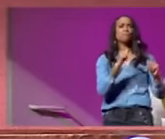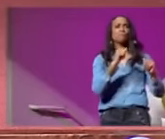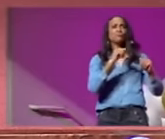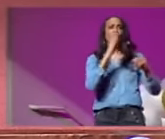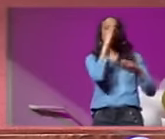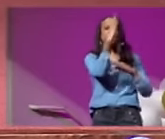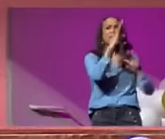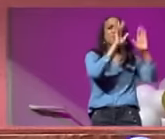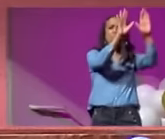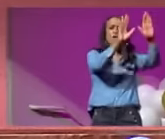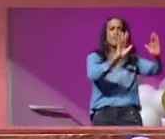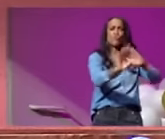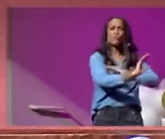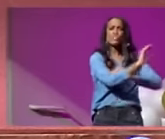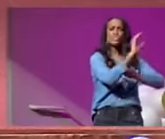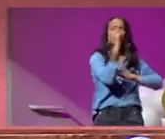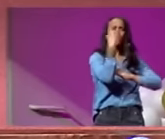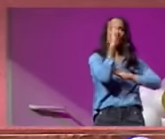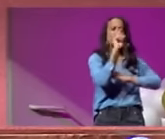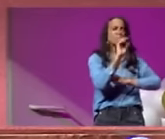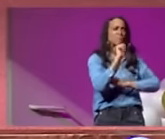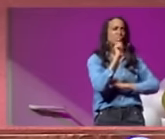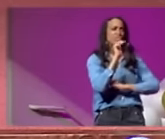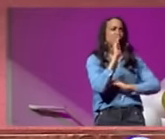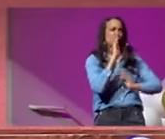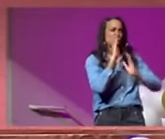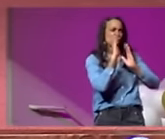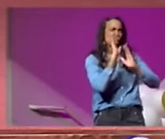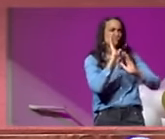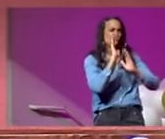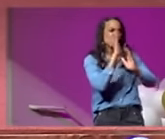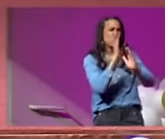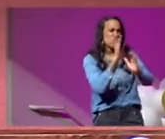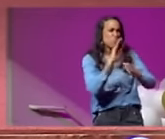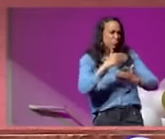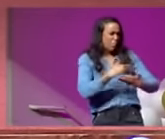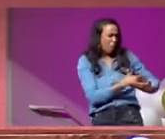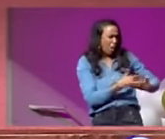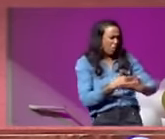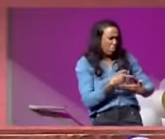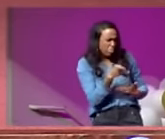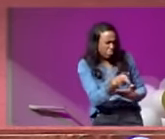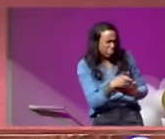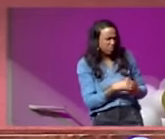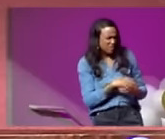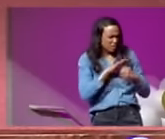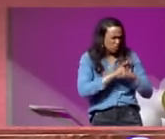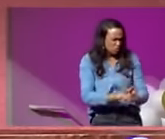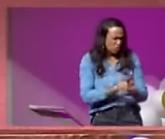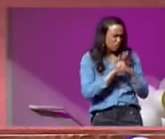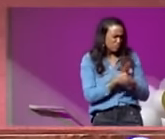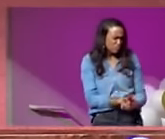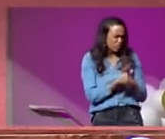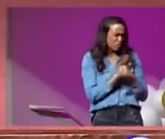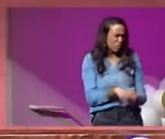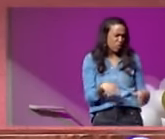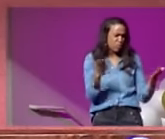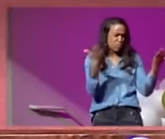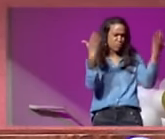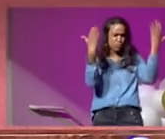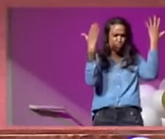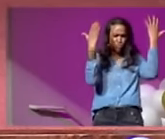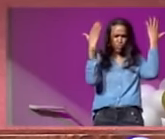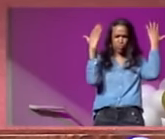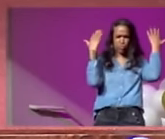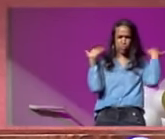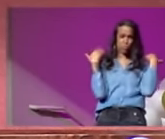Christmas for his granddaughter, and yet the stress of it all was wearing on him. After all,